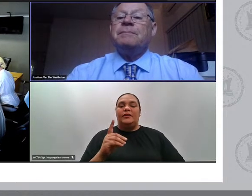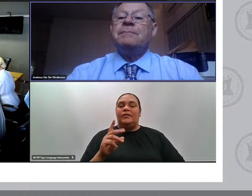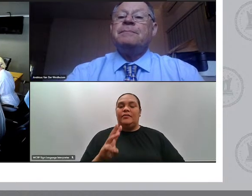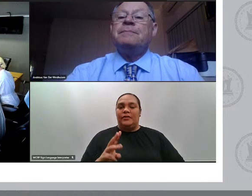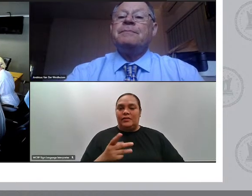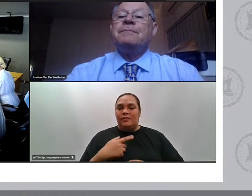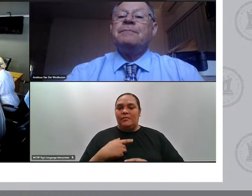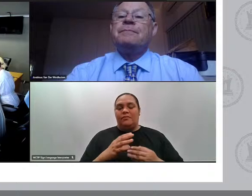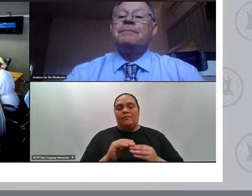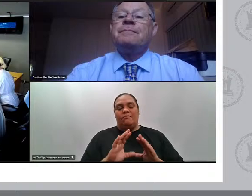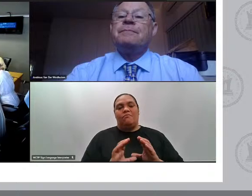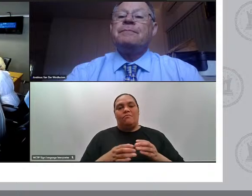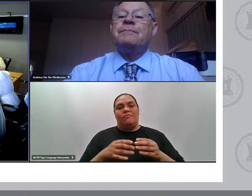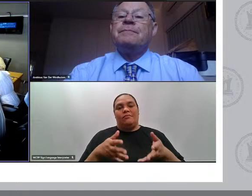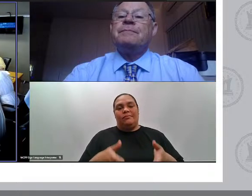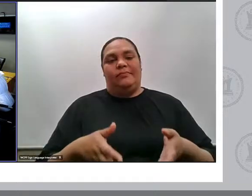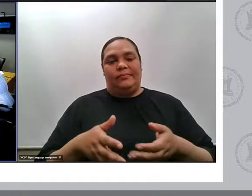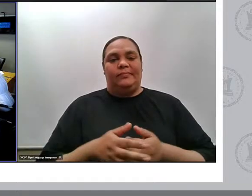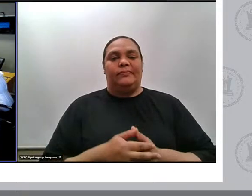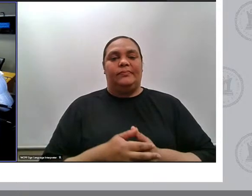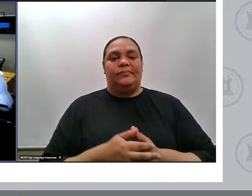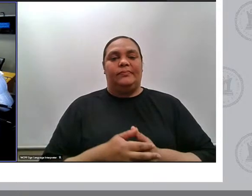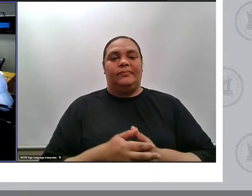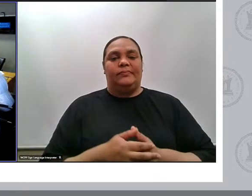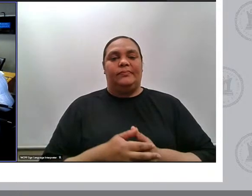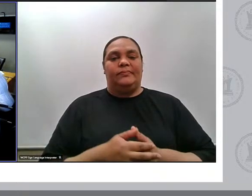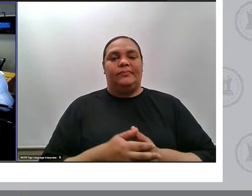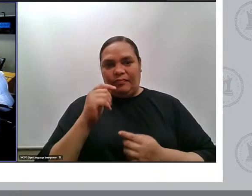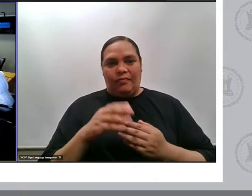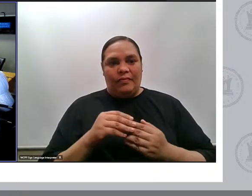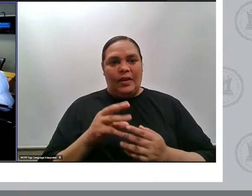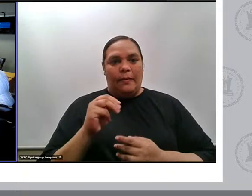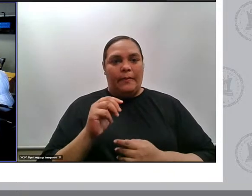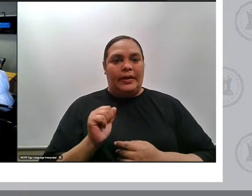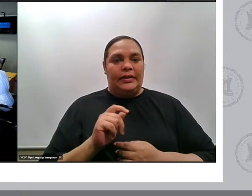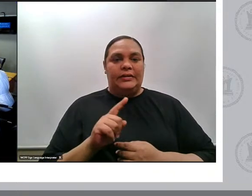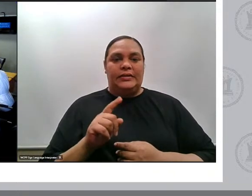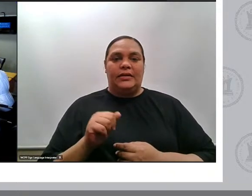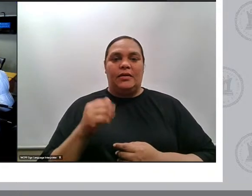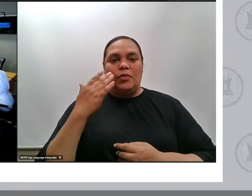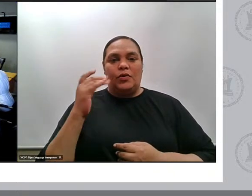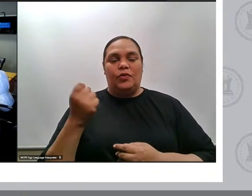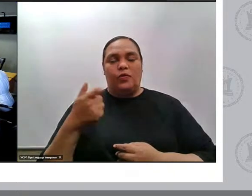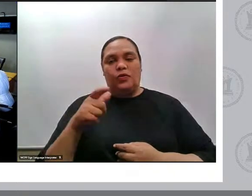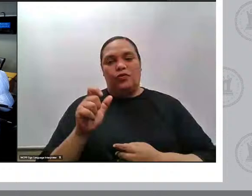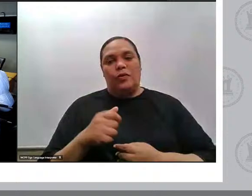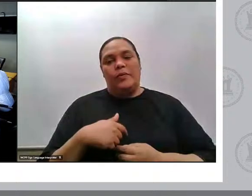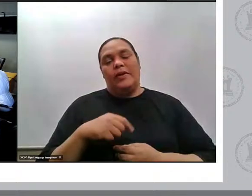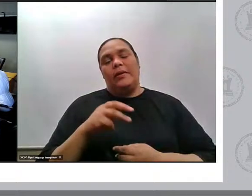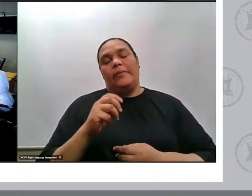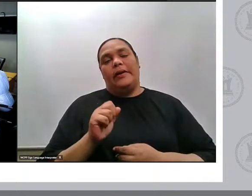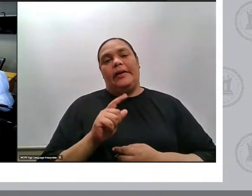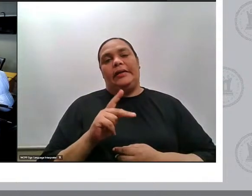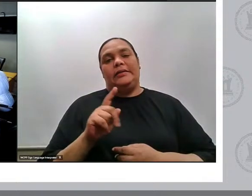committee. Thank you, Member. I recognize Member Mackenzie. Good morning, Chairperson. Ricardo